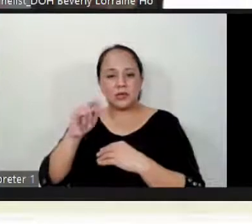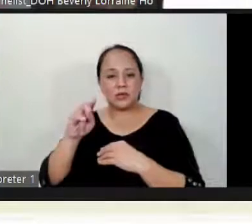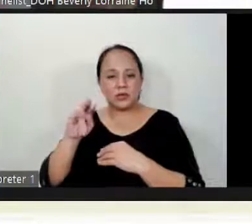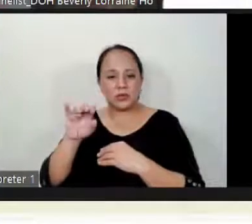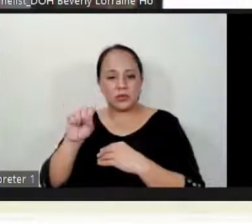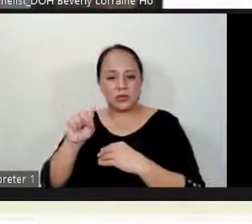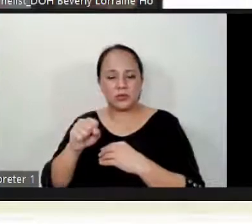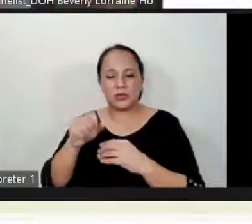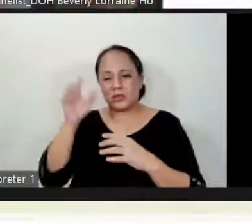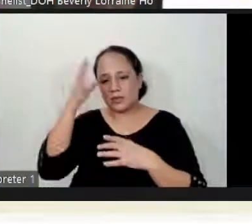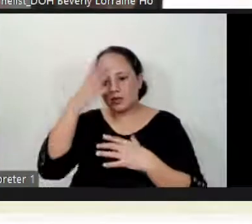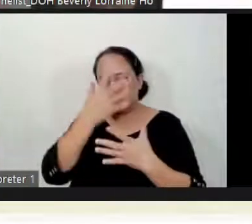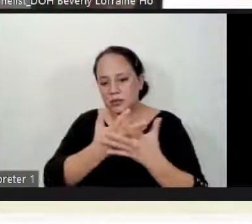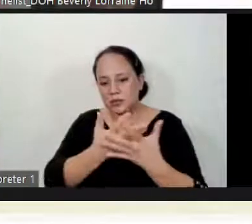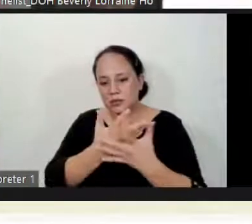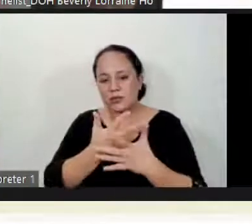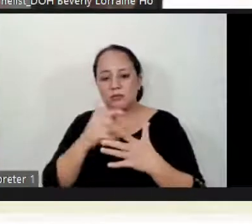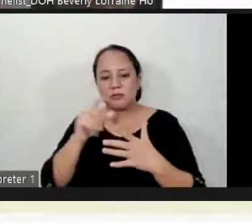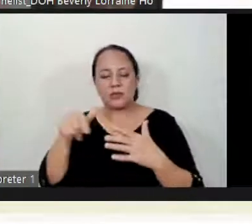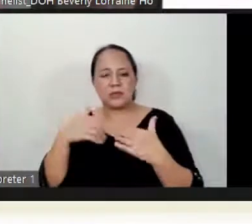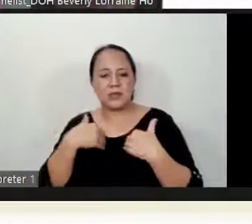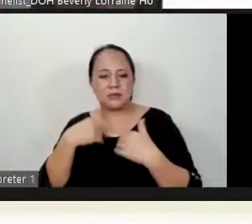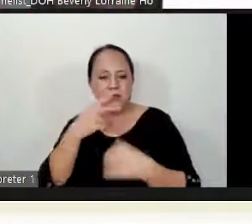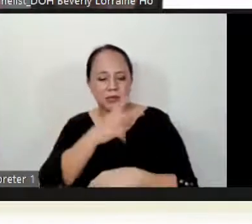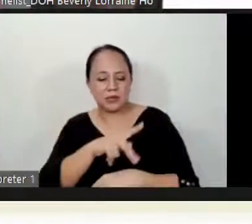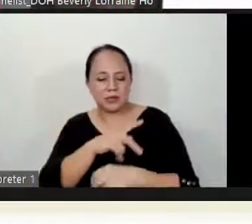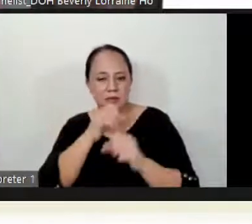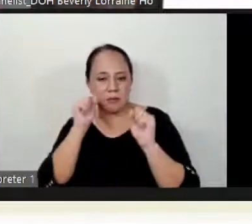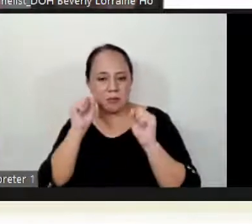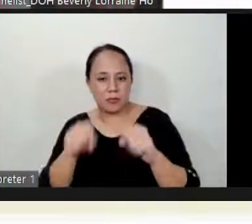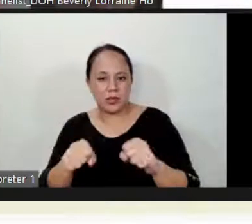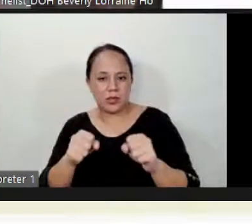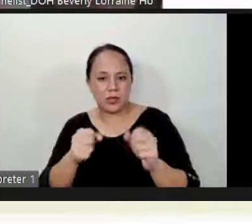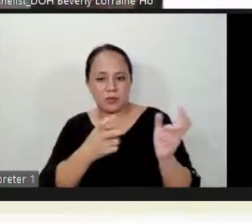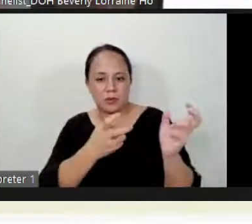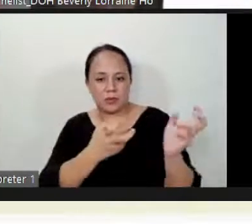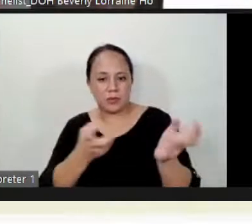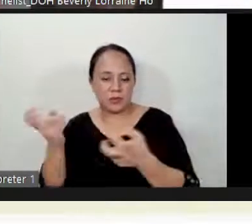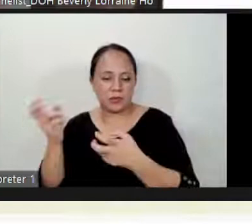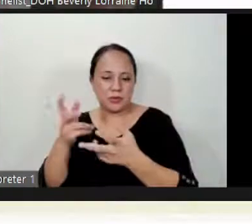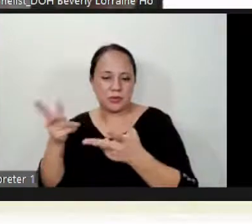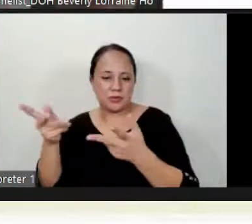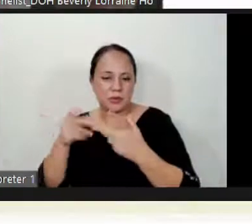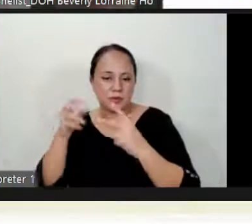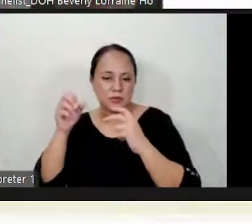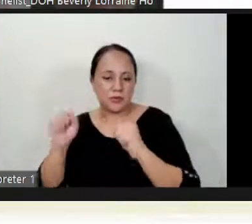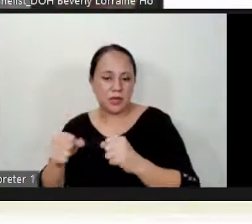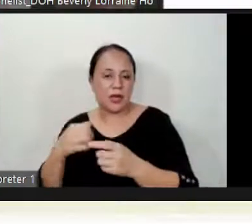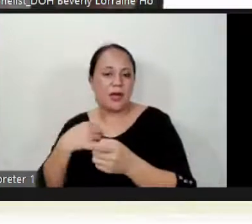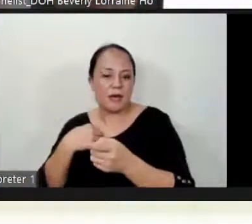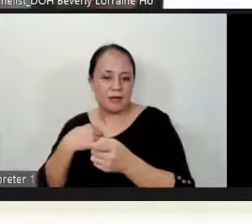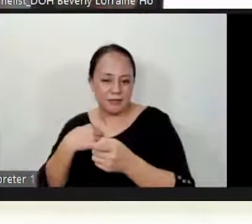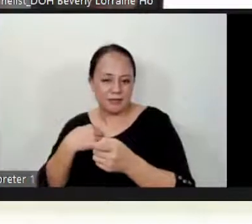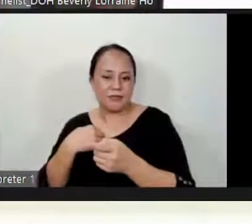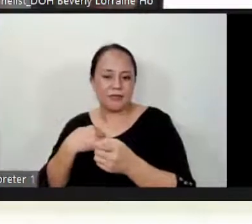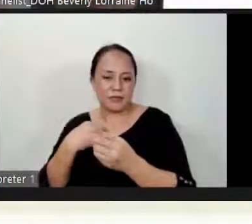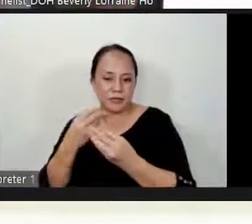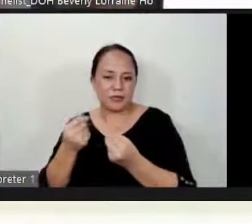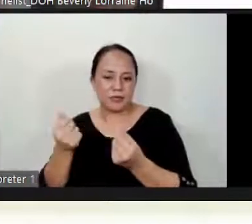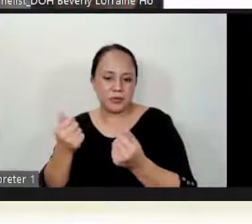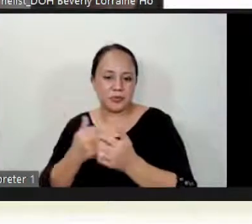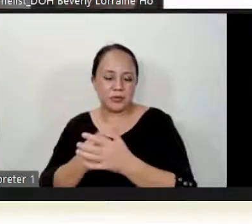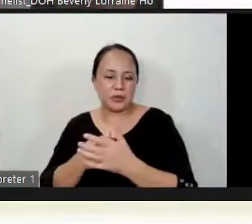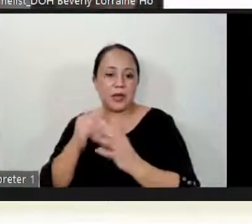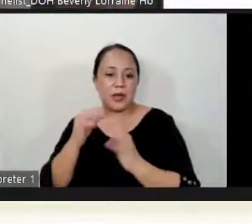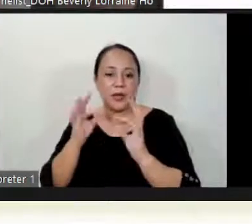you kind of come up with patients that can be transported to a place where they can be treated. Now,